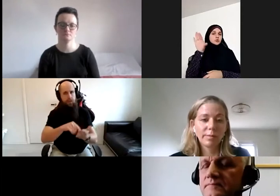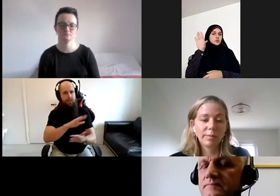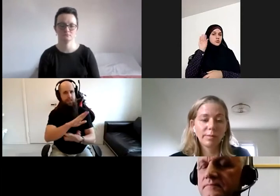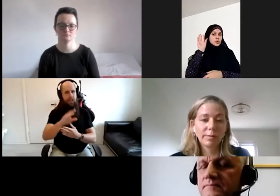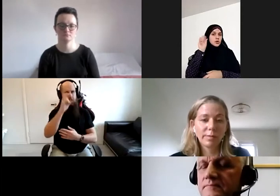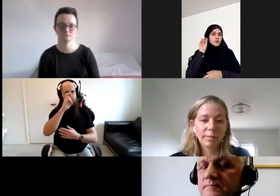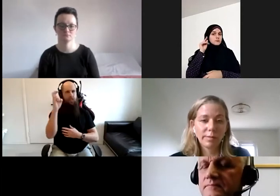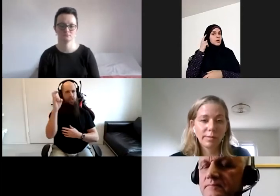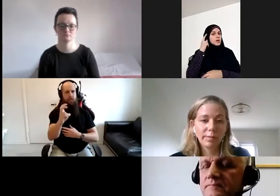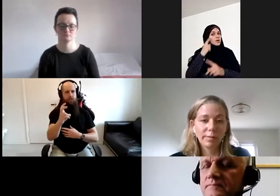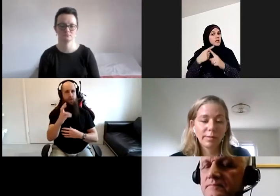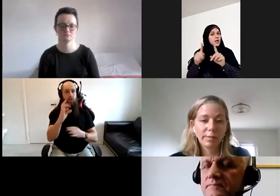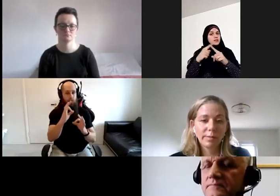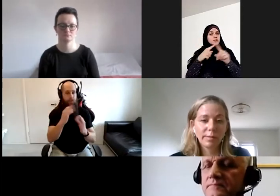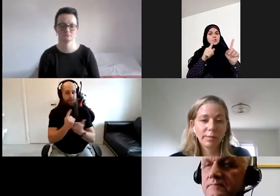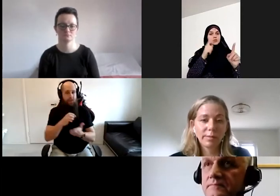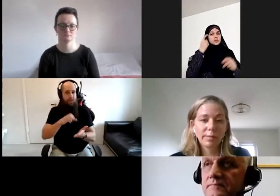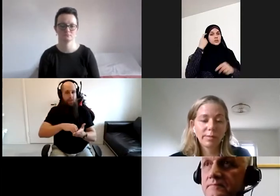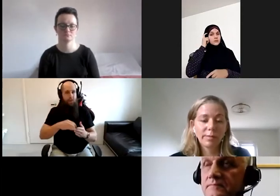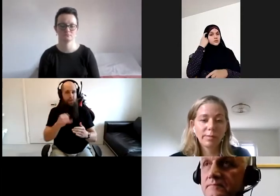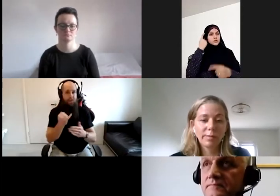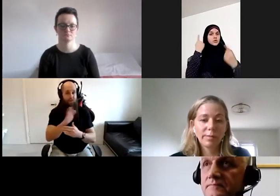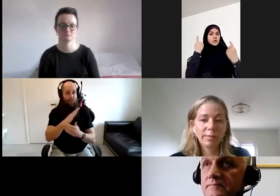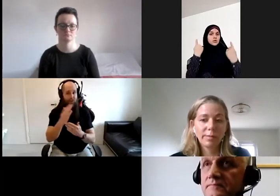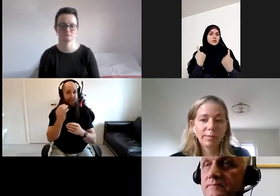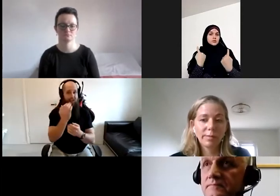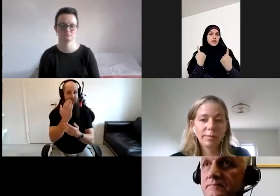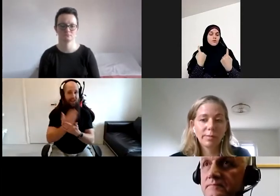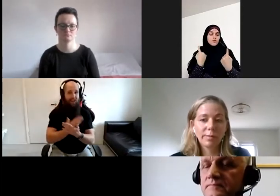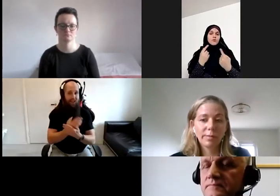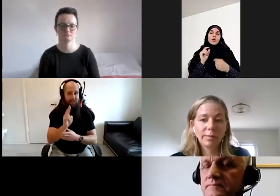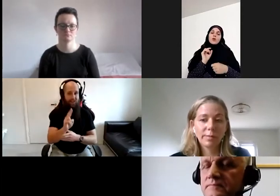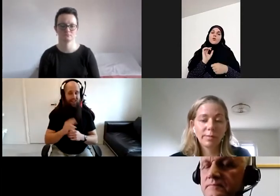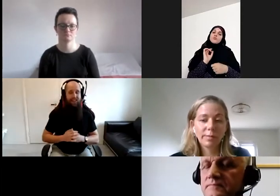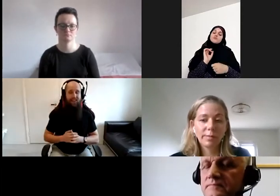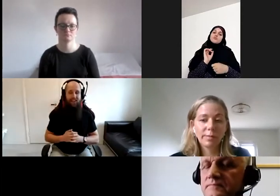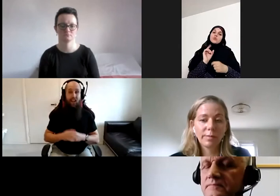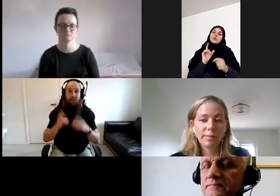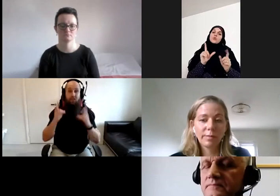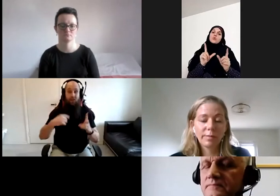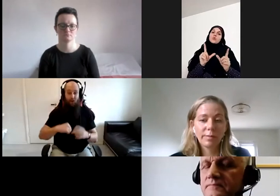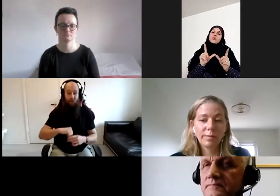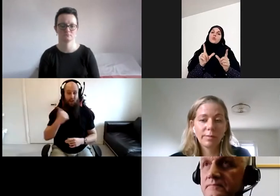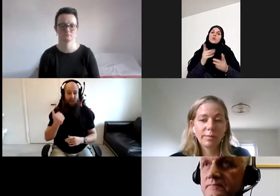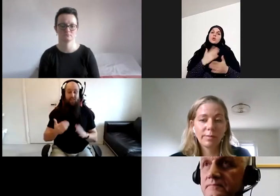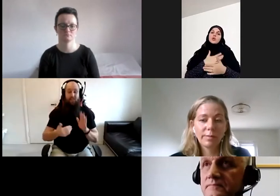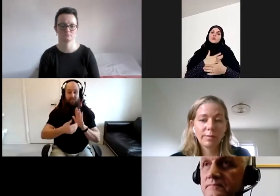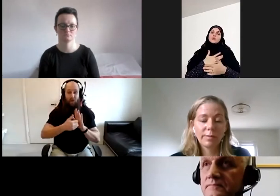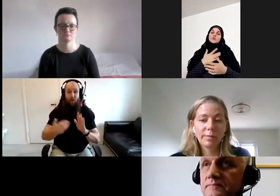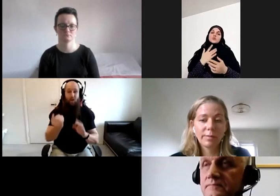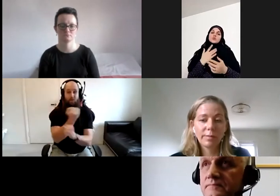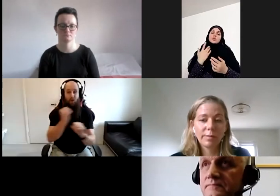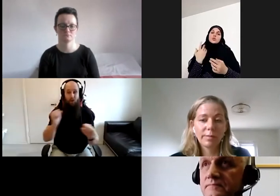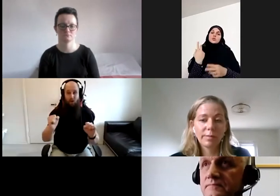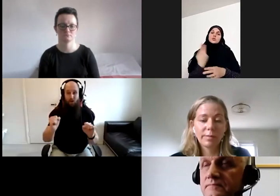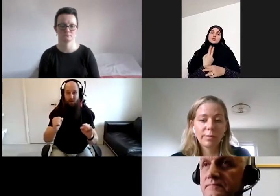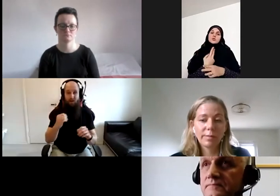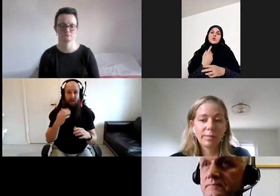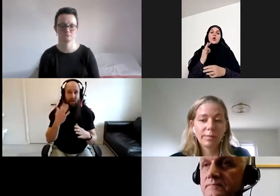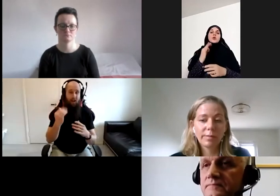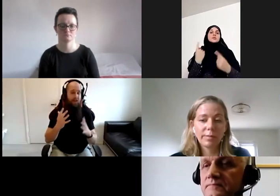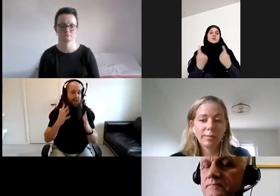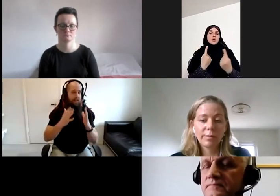situation in the country. Also, as someone who has been, who is from Bosnia and who went through the war and lived